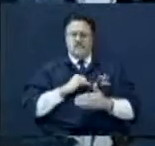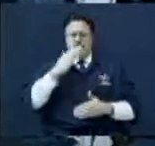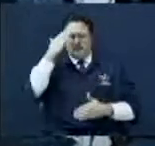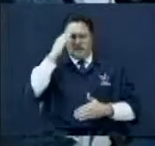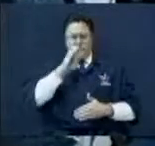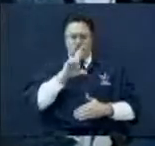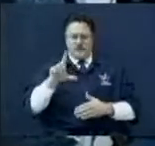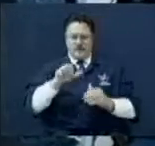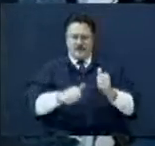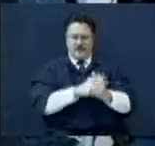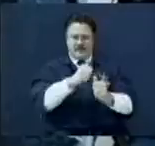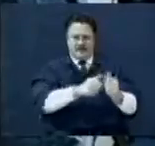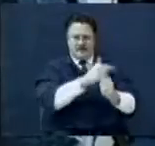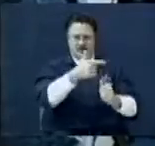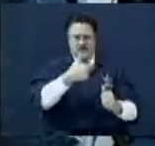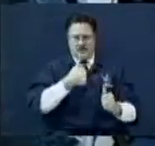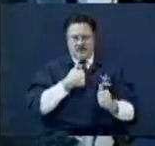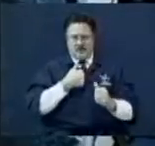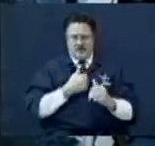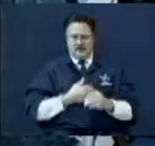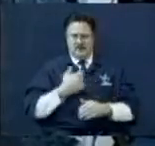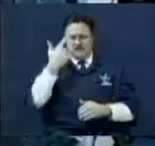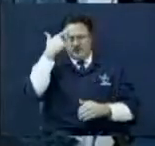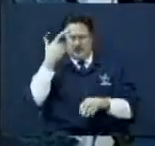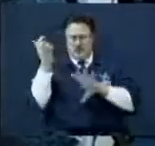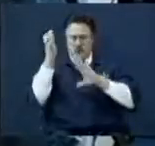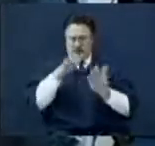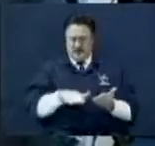He got in that boat. Bill, did you think he was going to die?